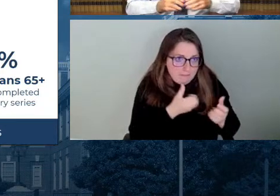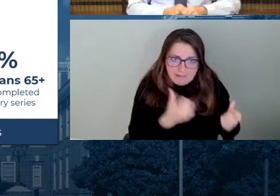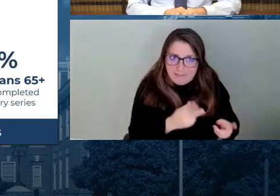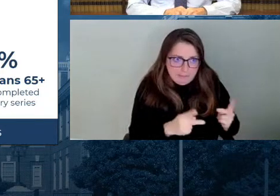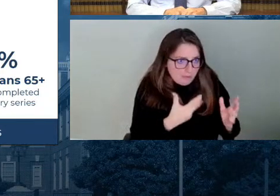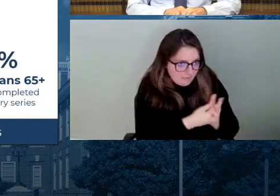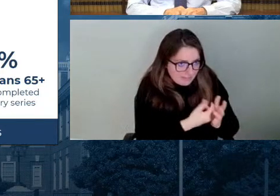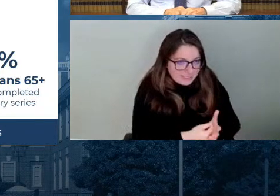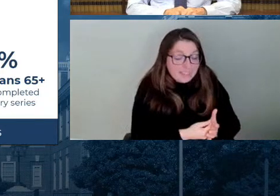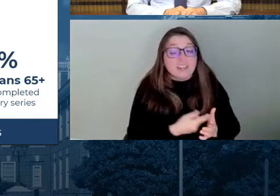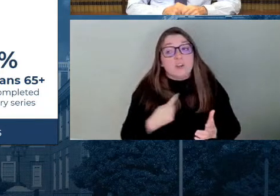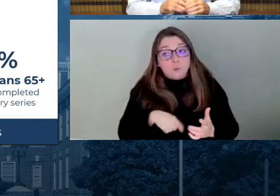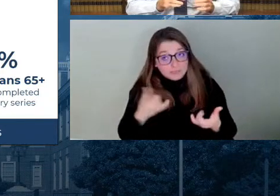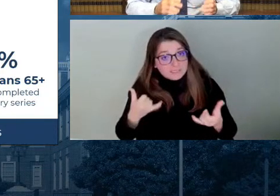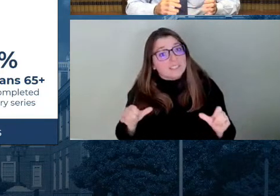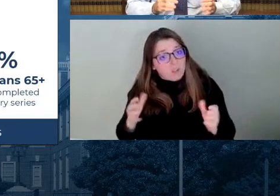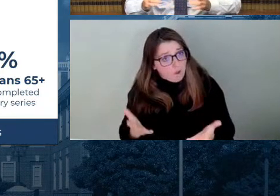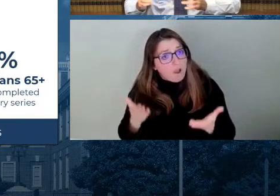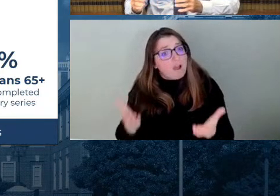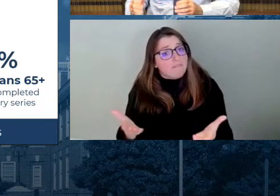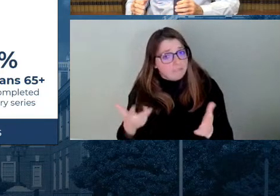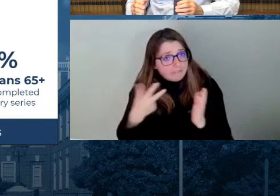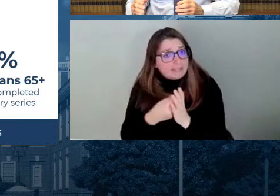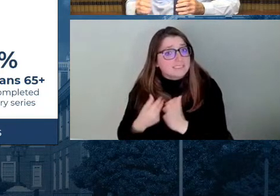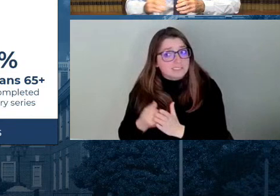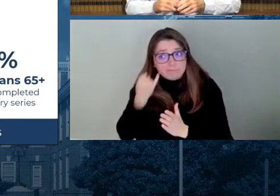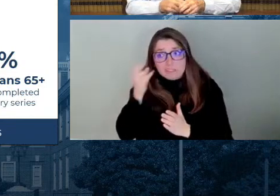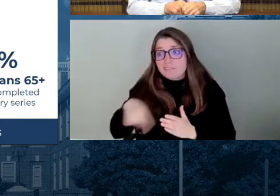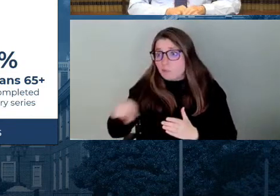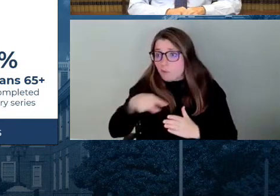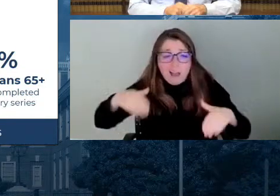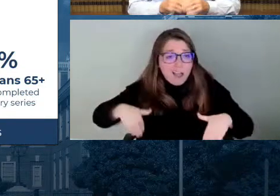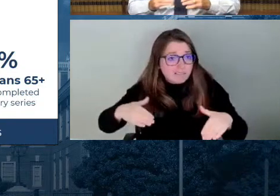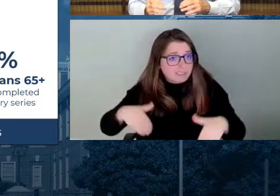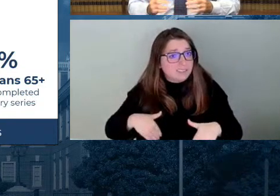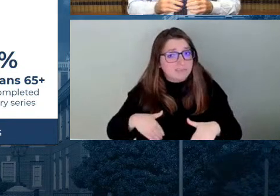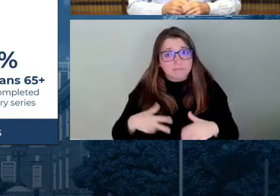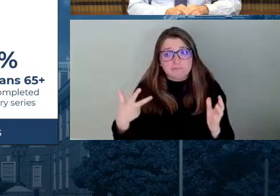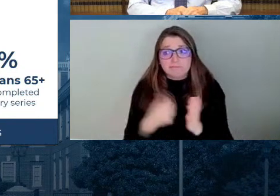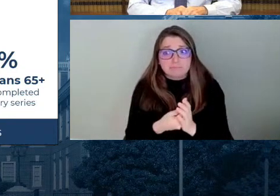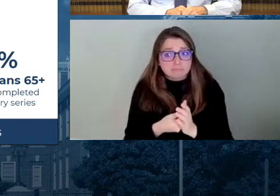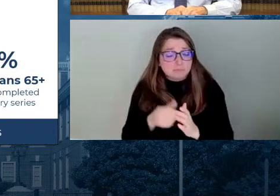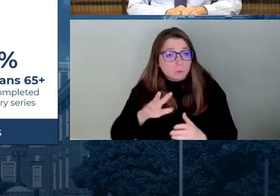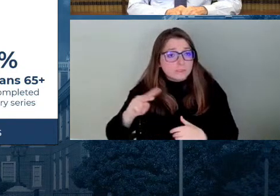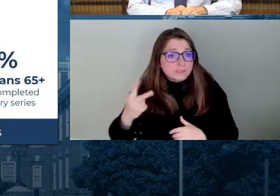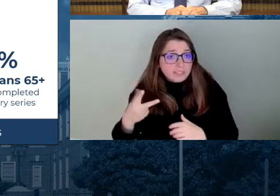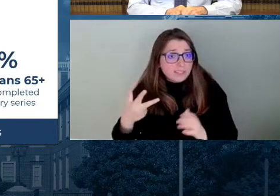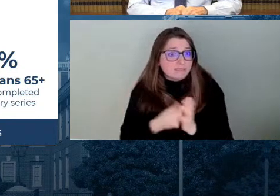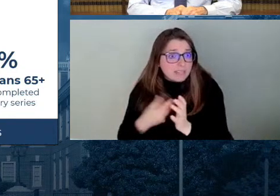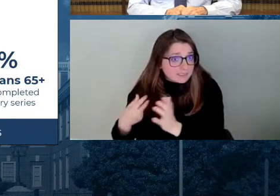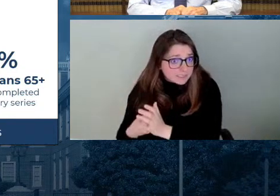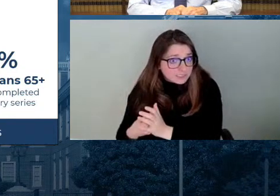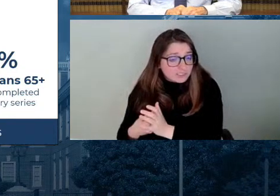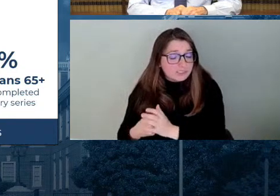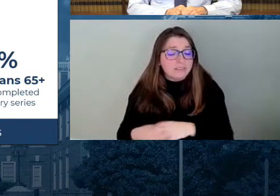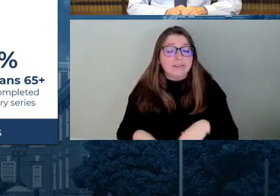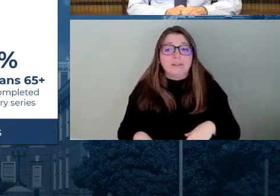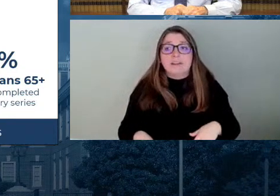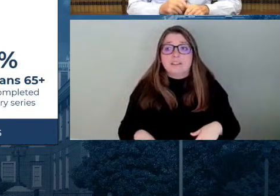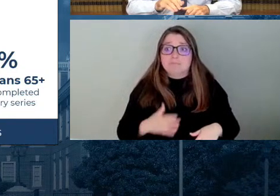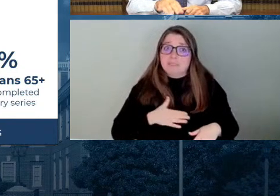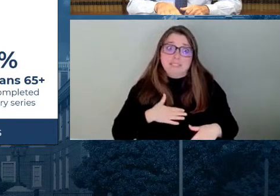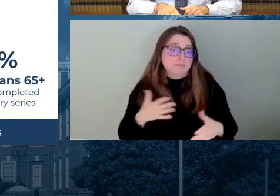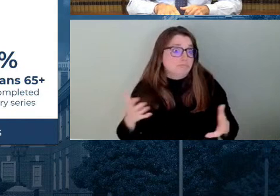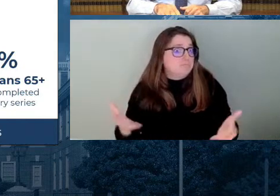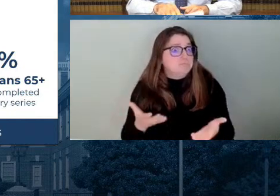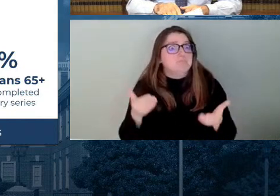encourage you to do that. We would encourage you, if you haven't gotten your second vaccine on a 2-dose vaccine, to do that,